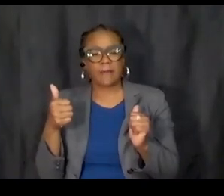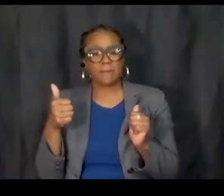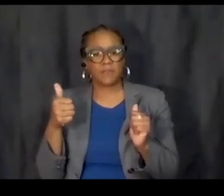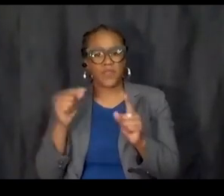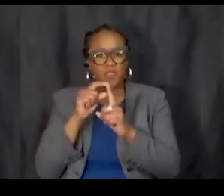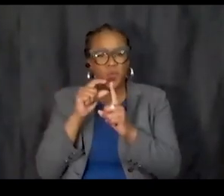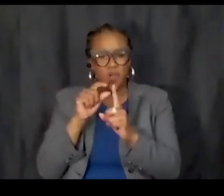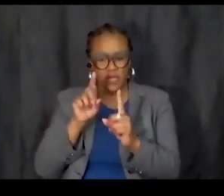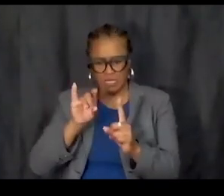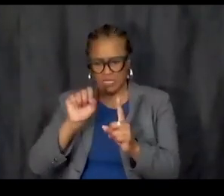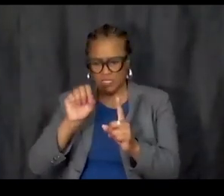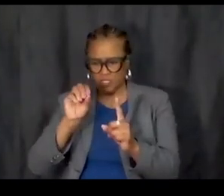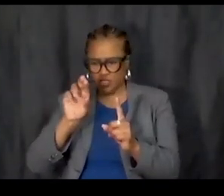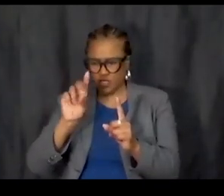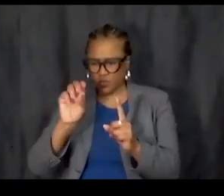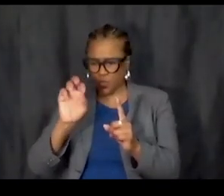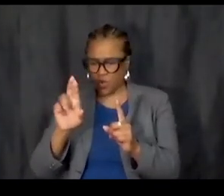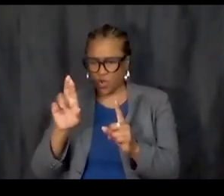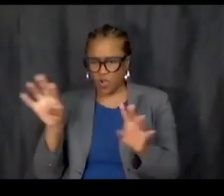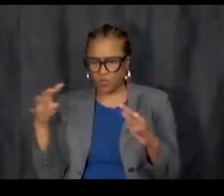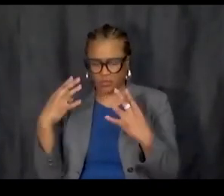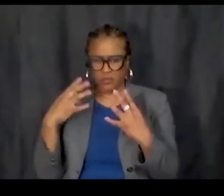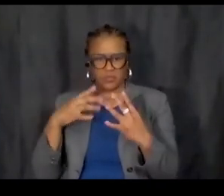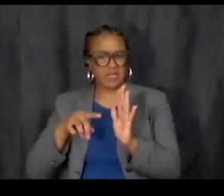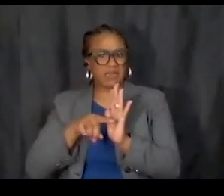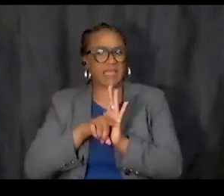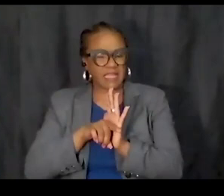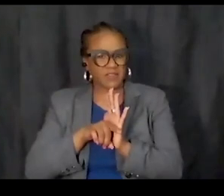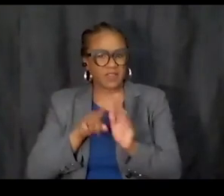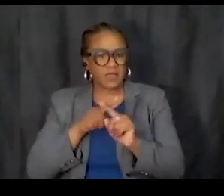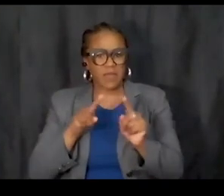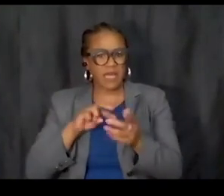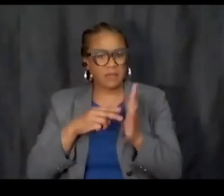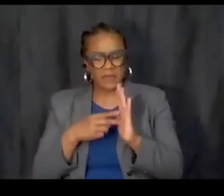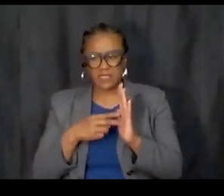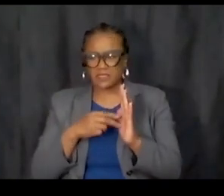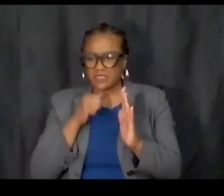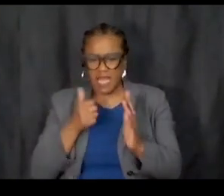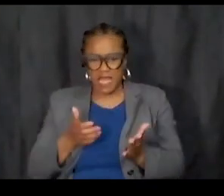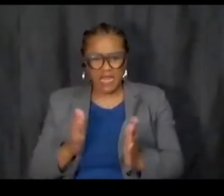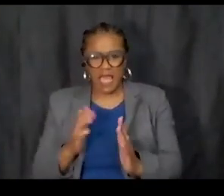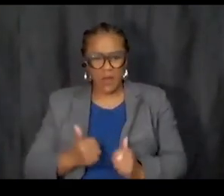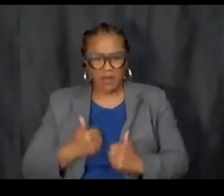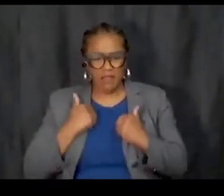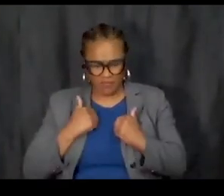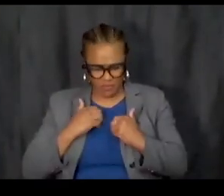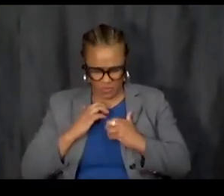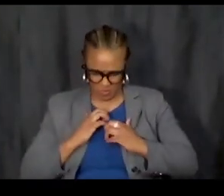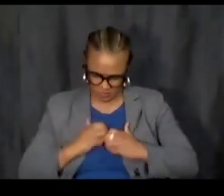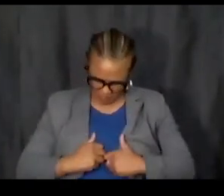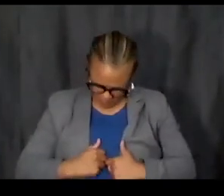The word disorder draws negative attention, but deficit means less lack than letting life hollow you out because someone